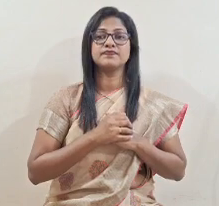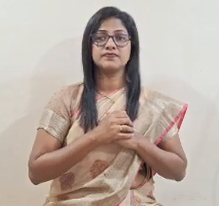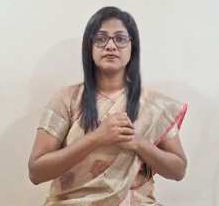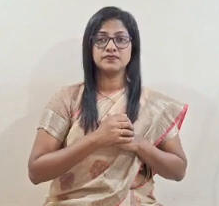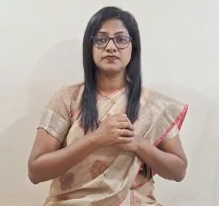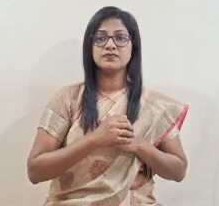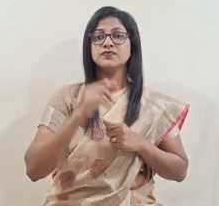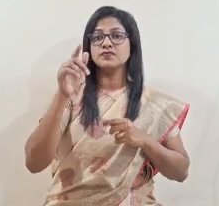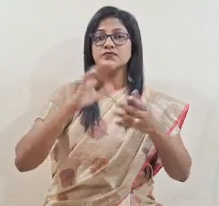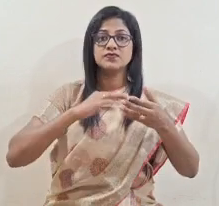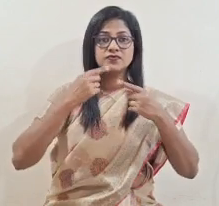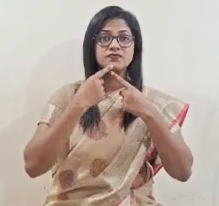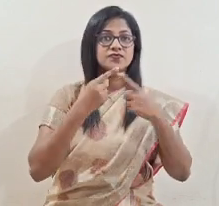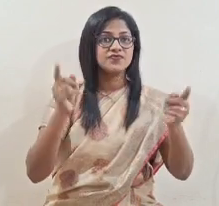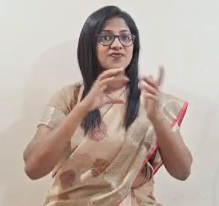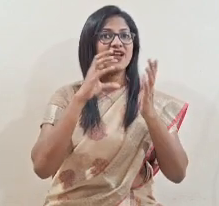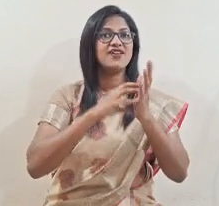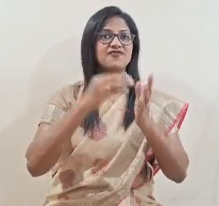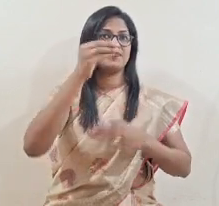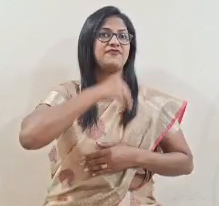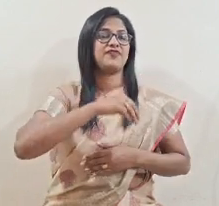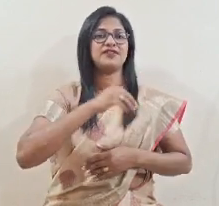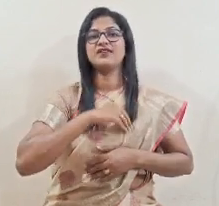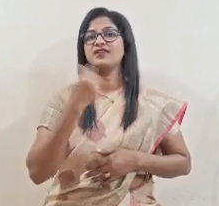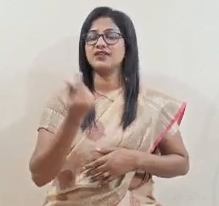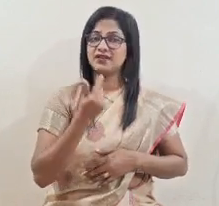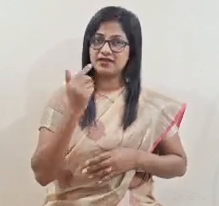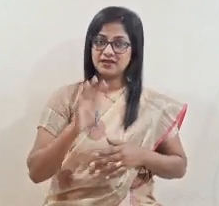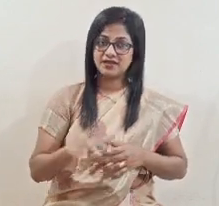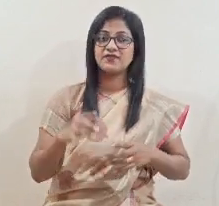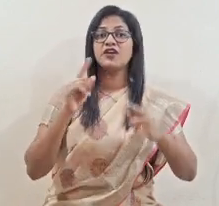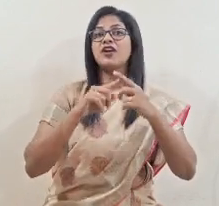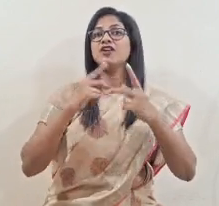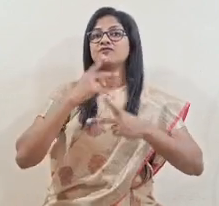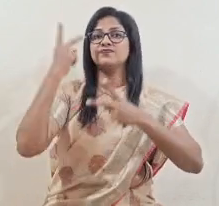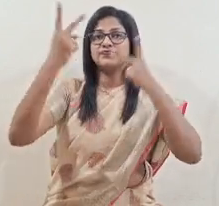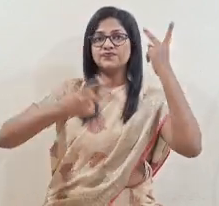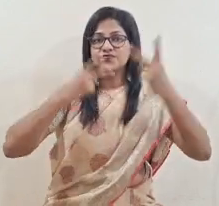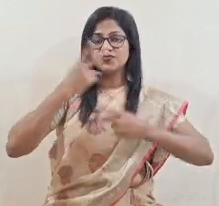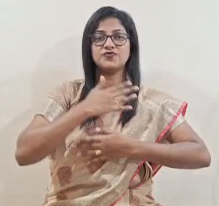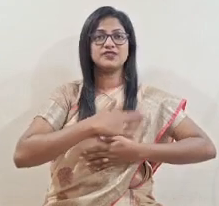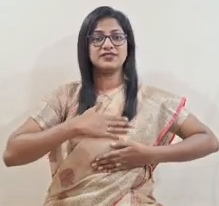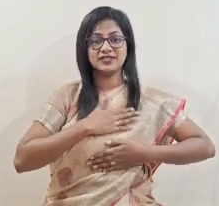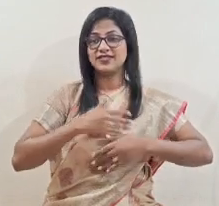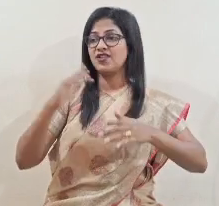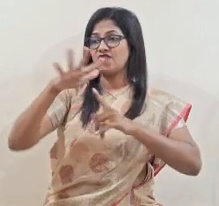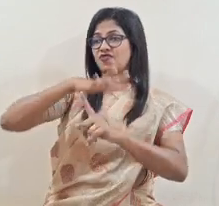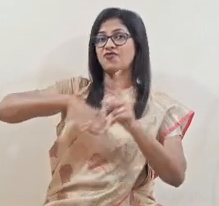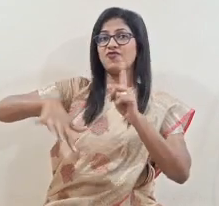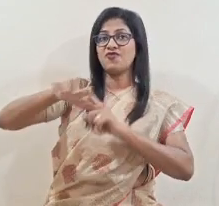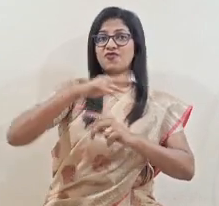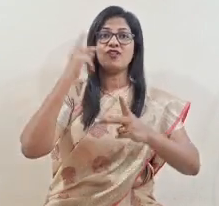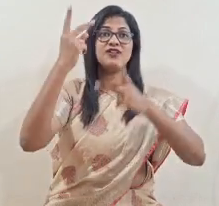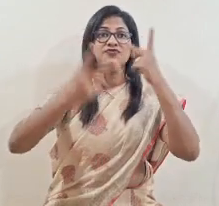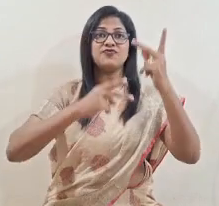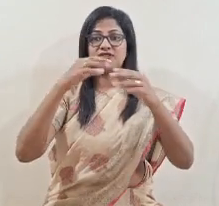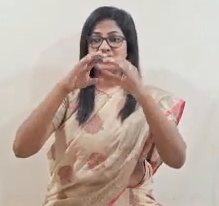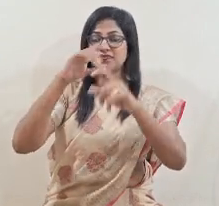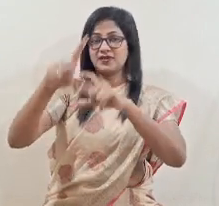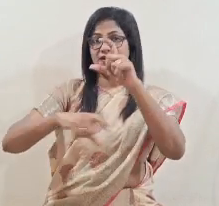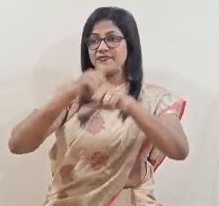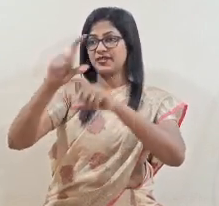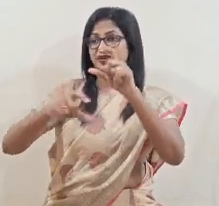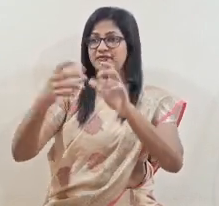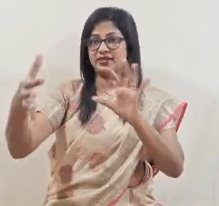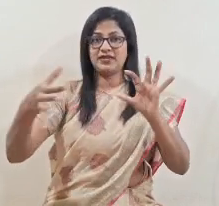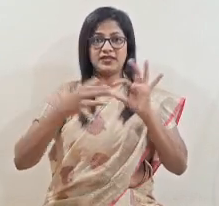them generate the advertisement revenue. Third is tours and excursions. They can collaborate with the local tourism